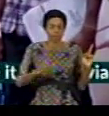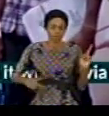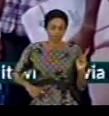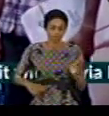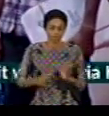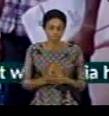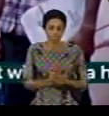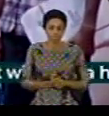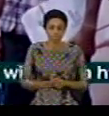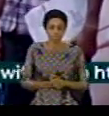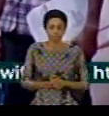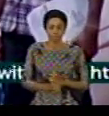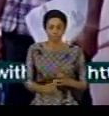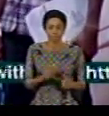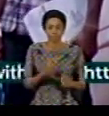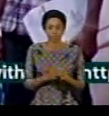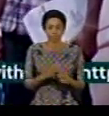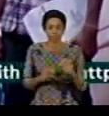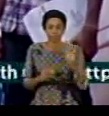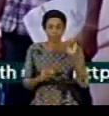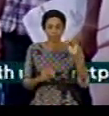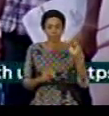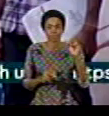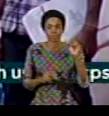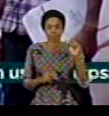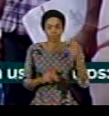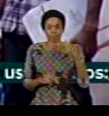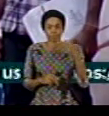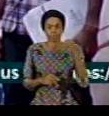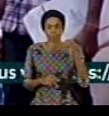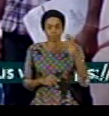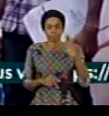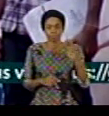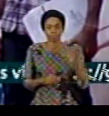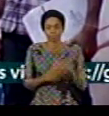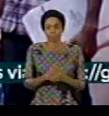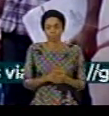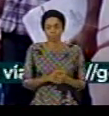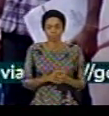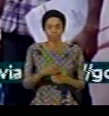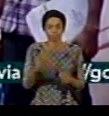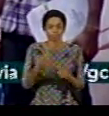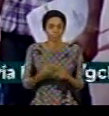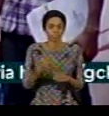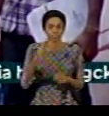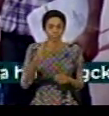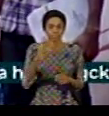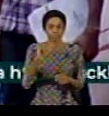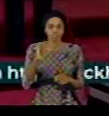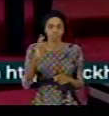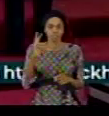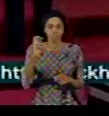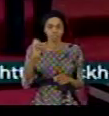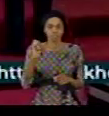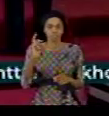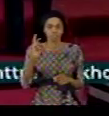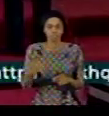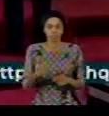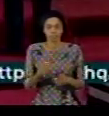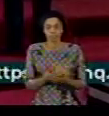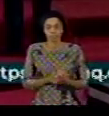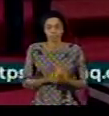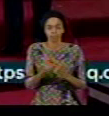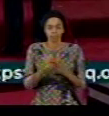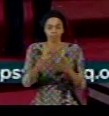hallelujah my name is Esther John I'm from gokana I live church church too